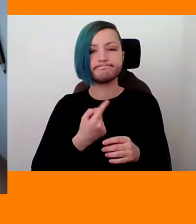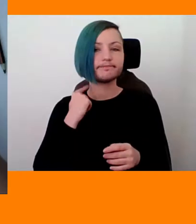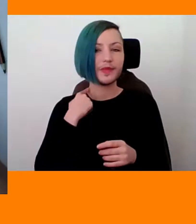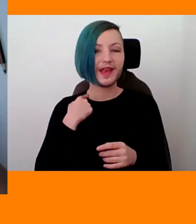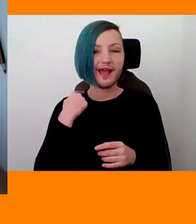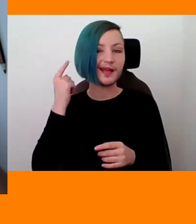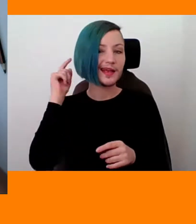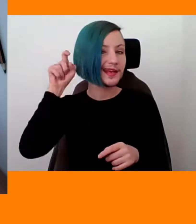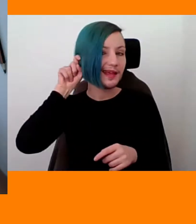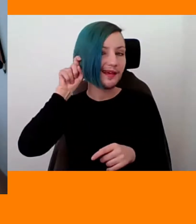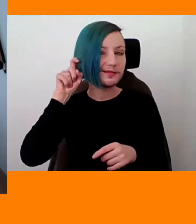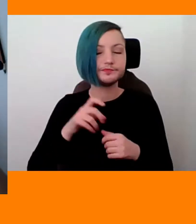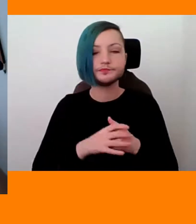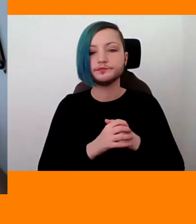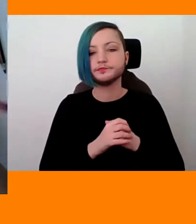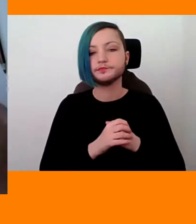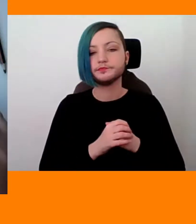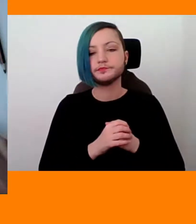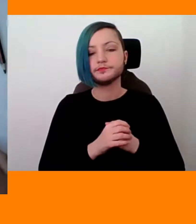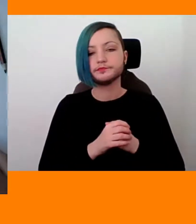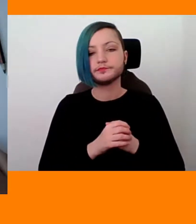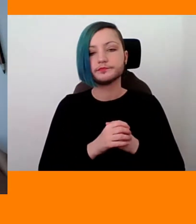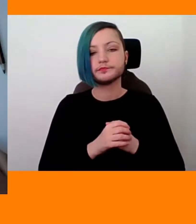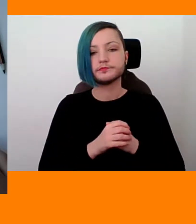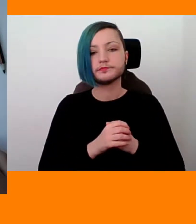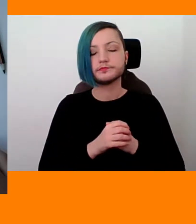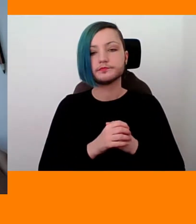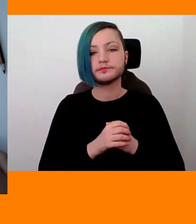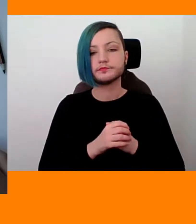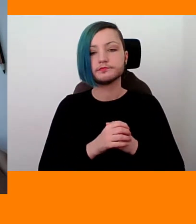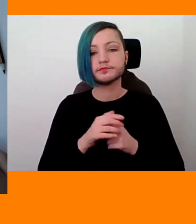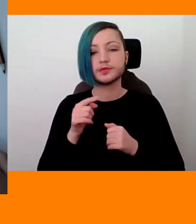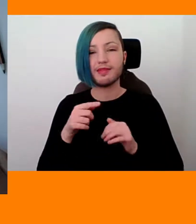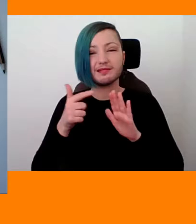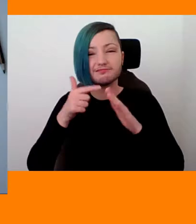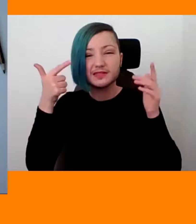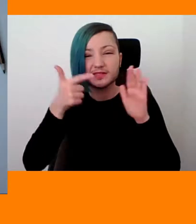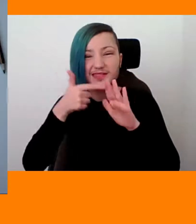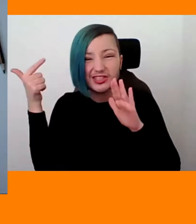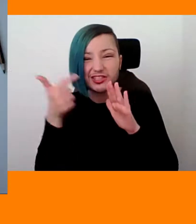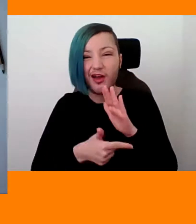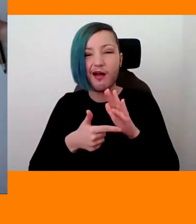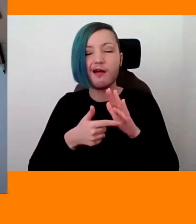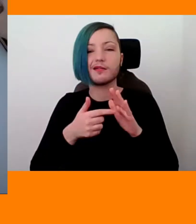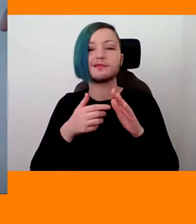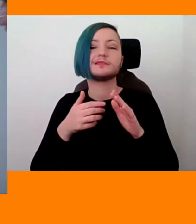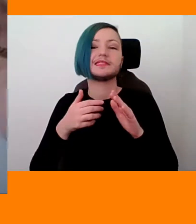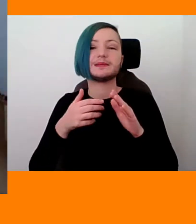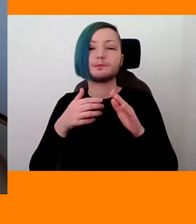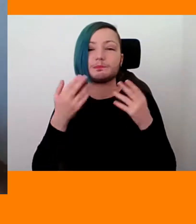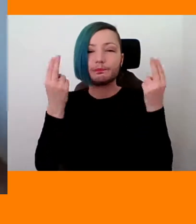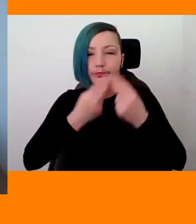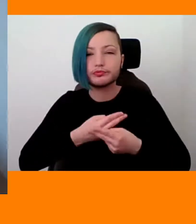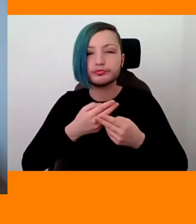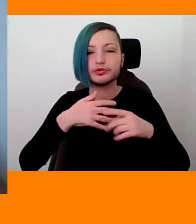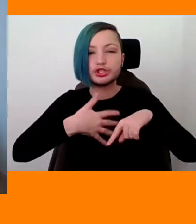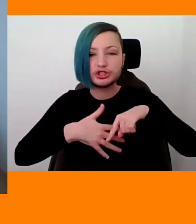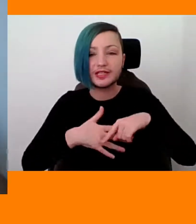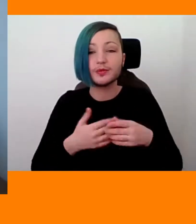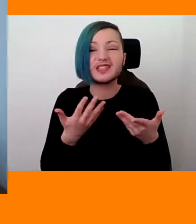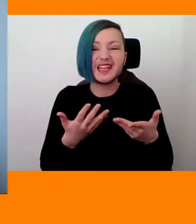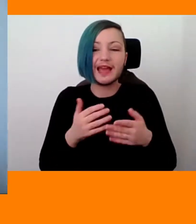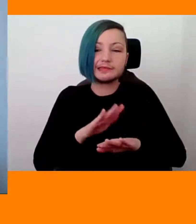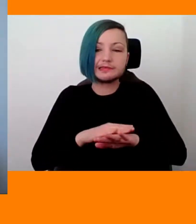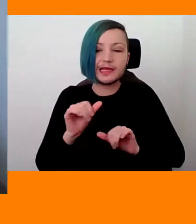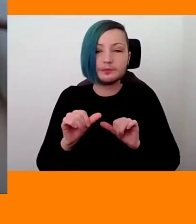So just draw a little section there to show that. And that's where your deepest shadows are going to be. Today, because we don't have too much